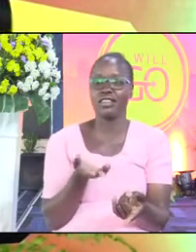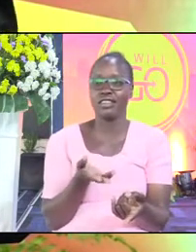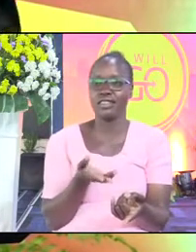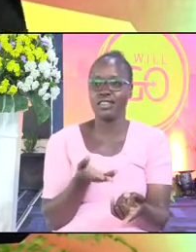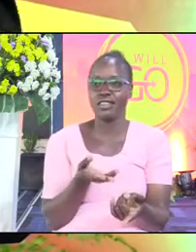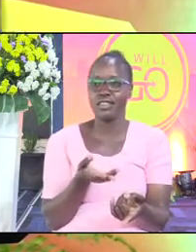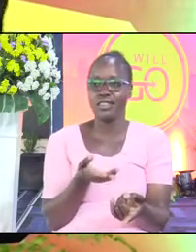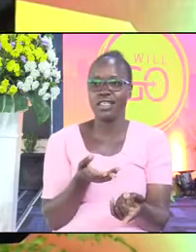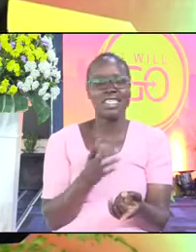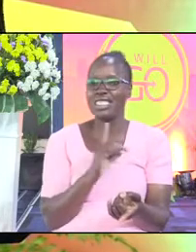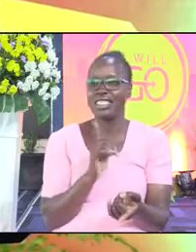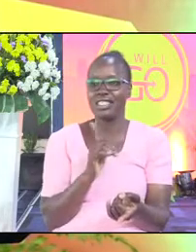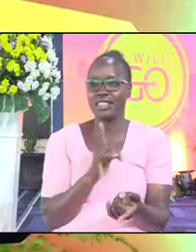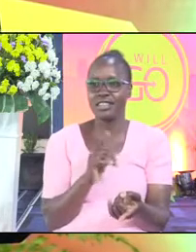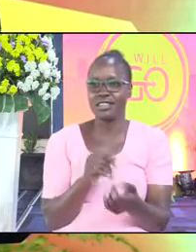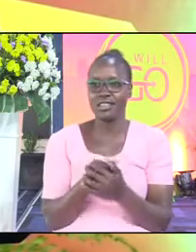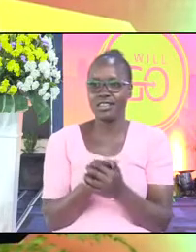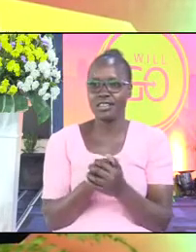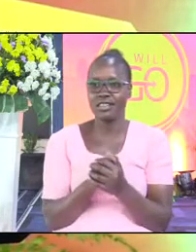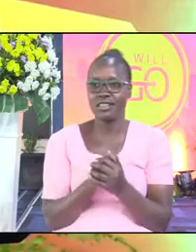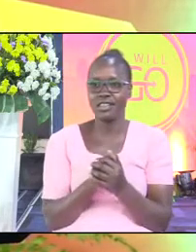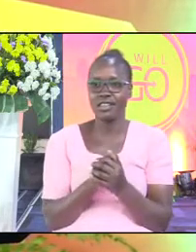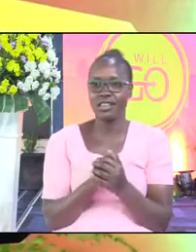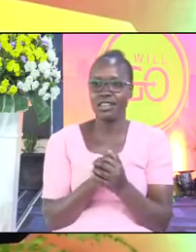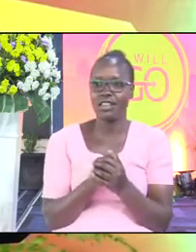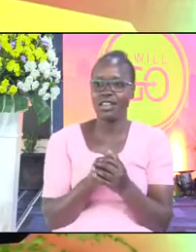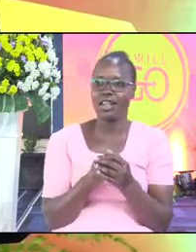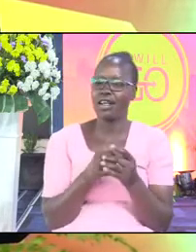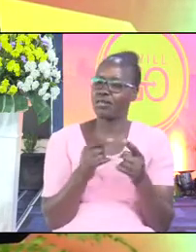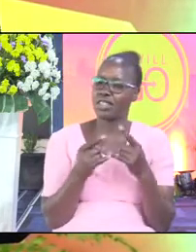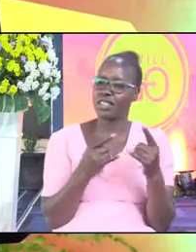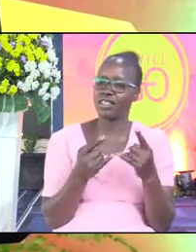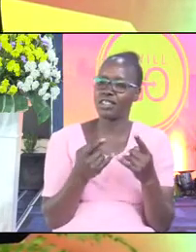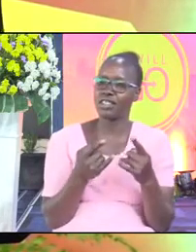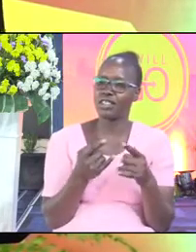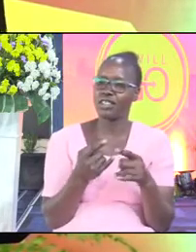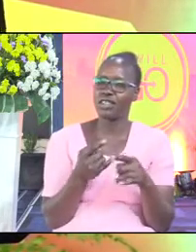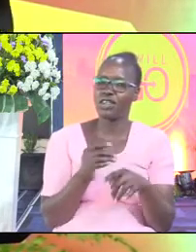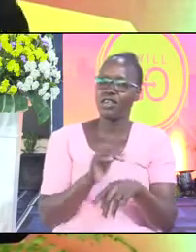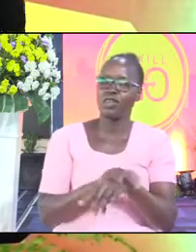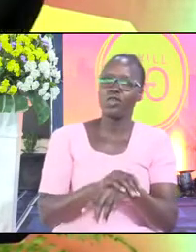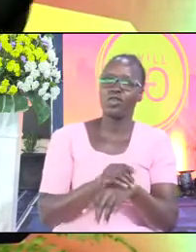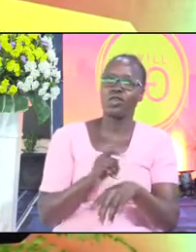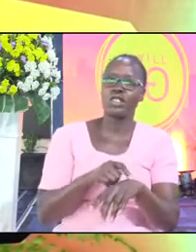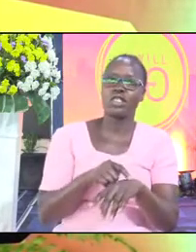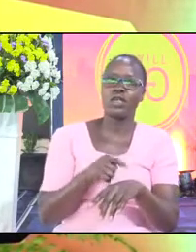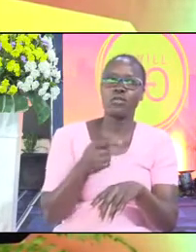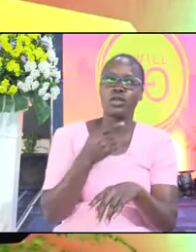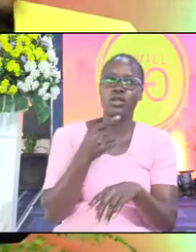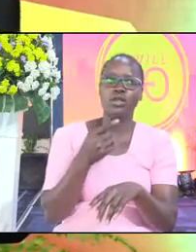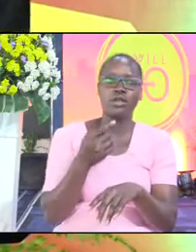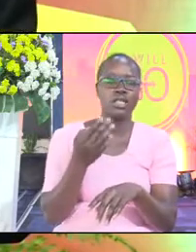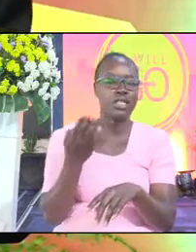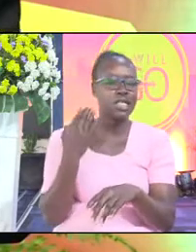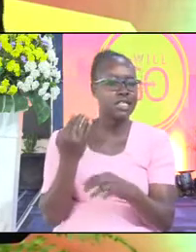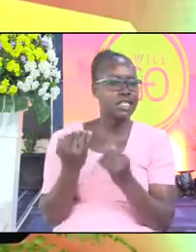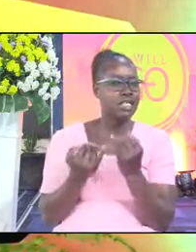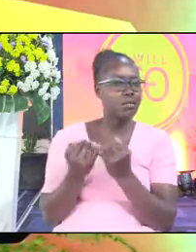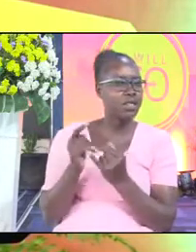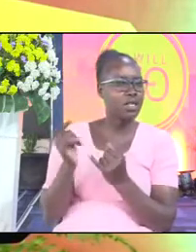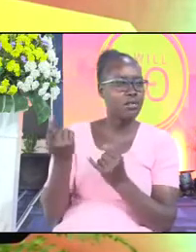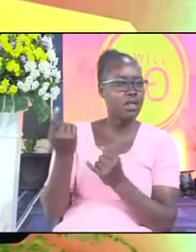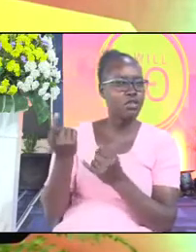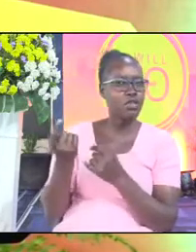They can worship. And we have a good time every Sabbath. I told him last Sabbath I was coming to